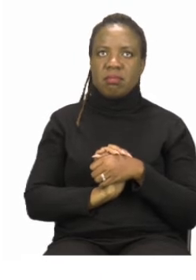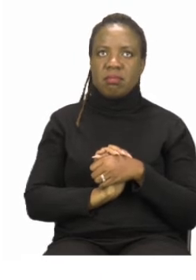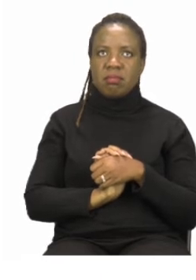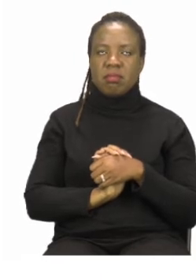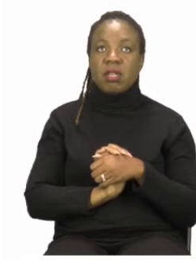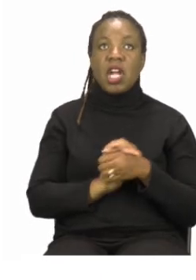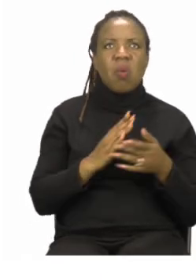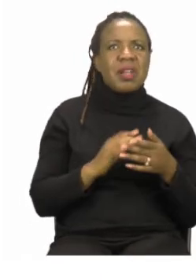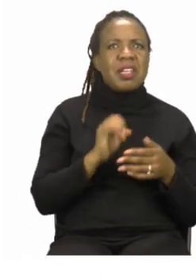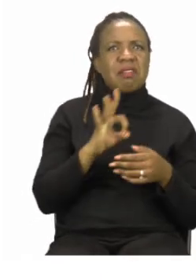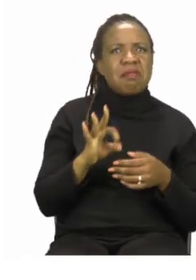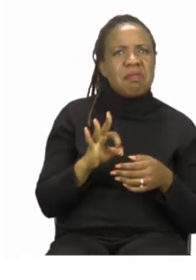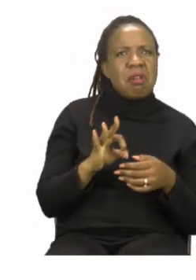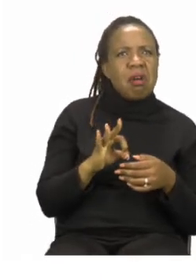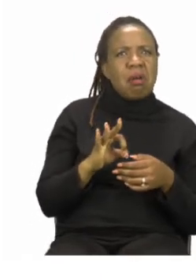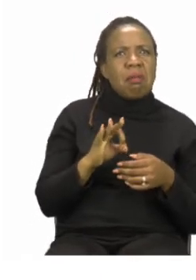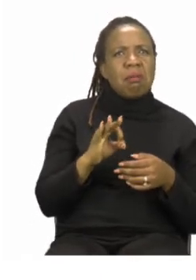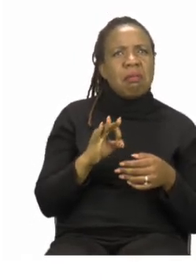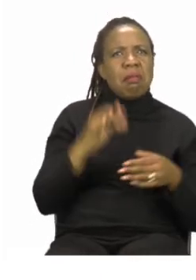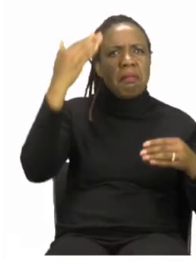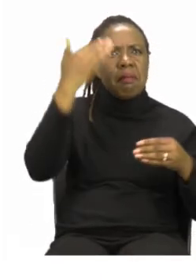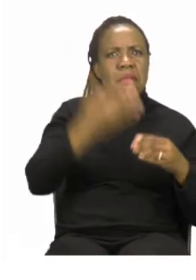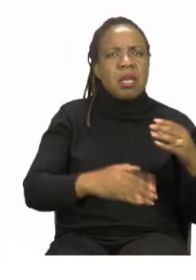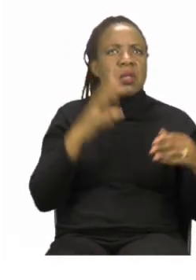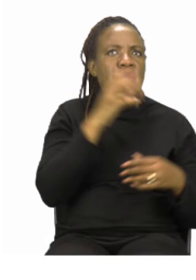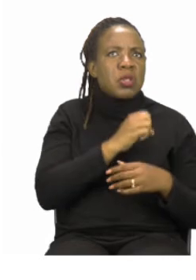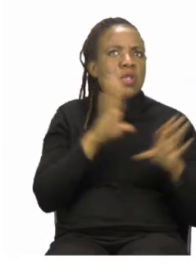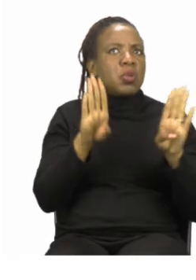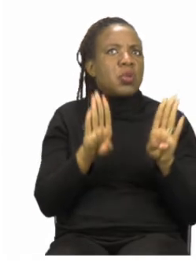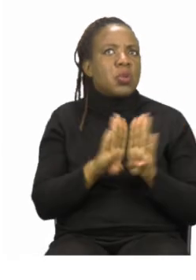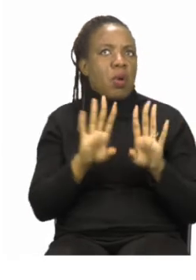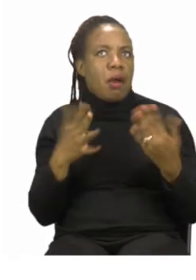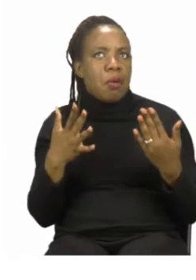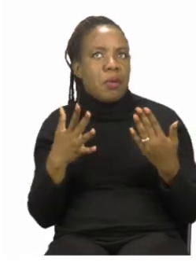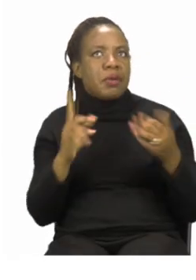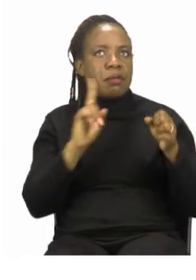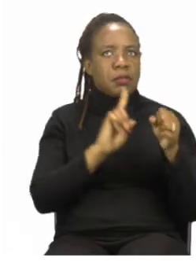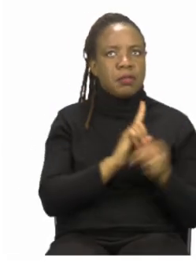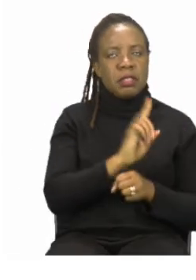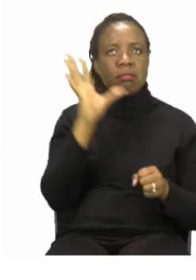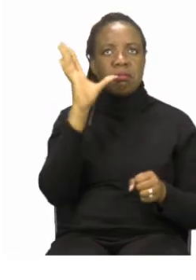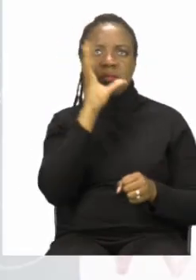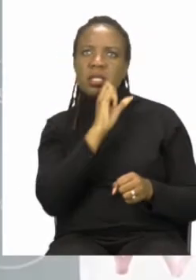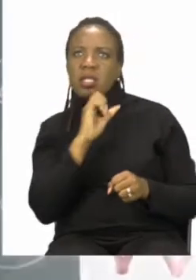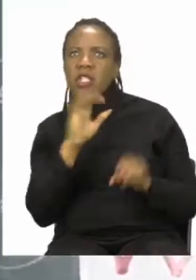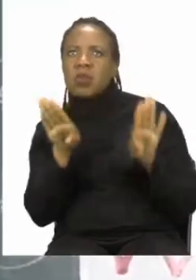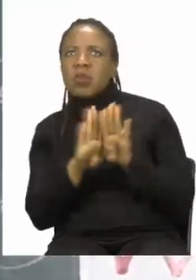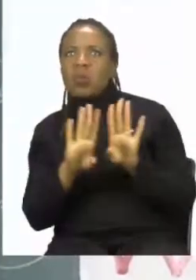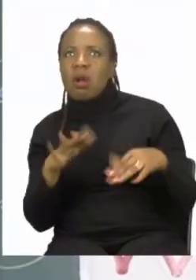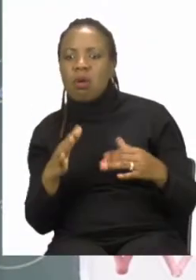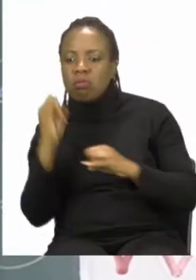the beginning or in the middle, and when one is missing at the end. Let's take a look at the